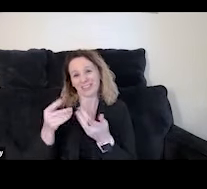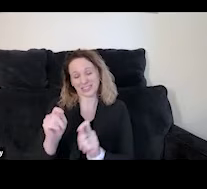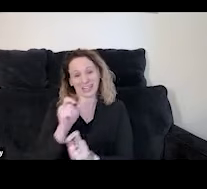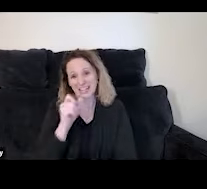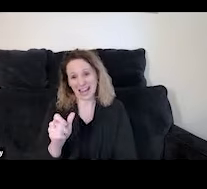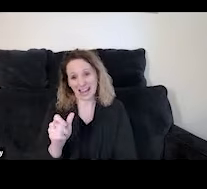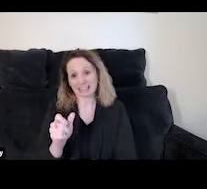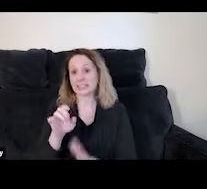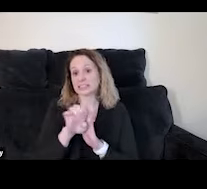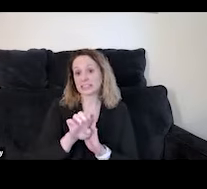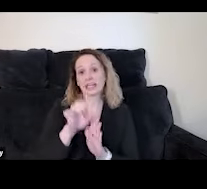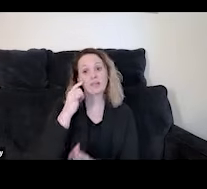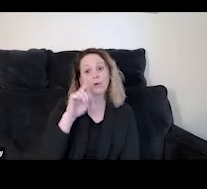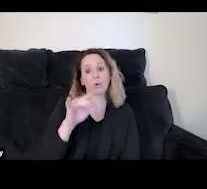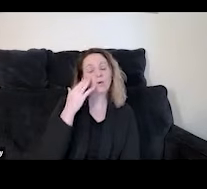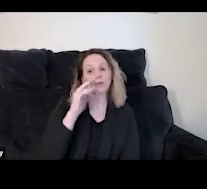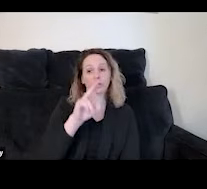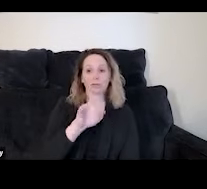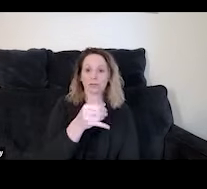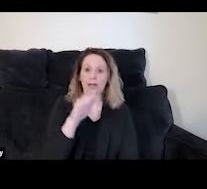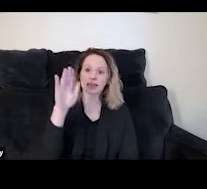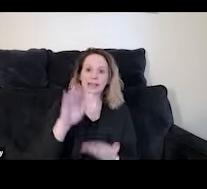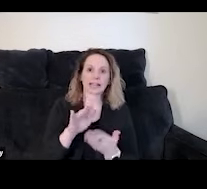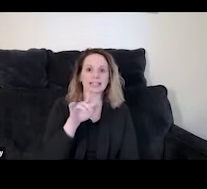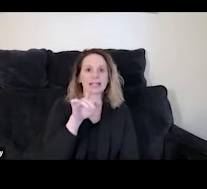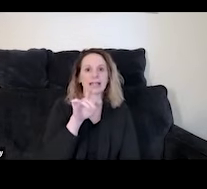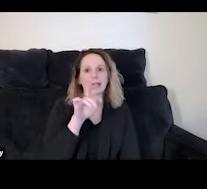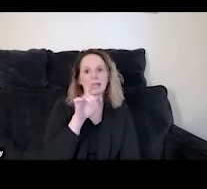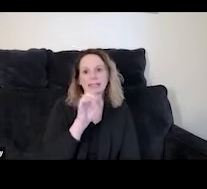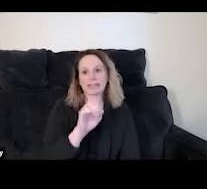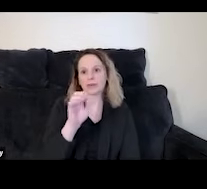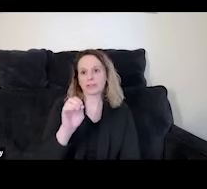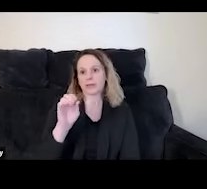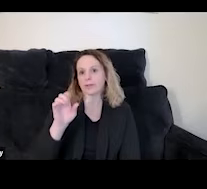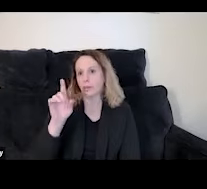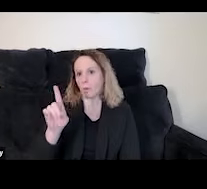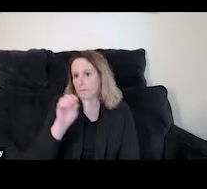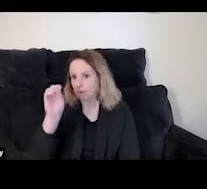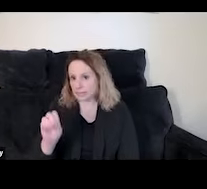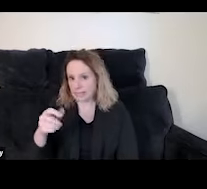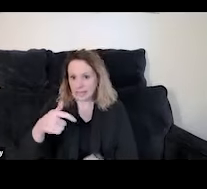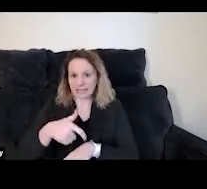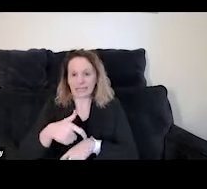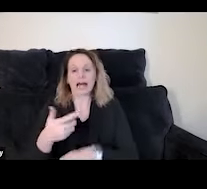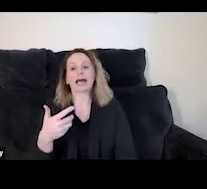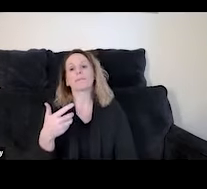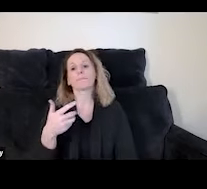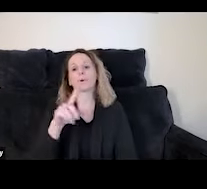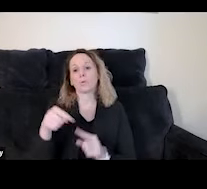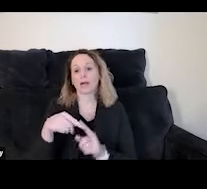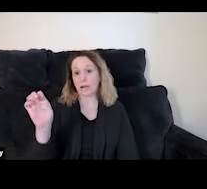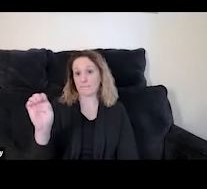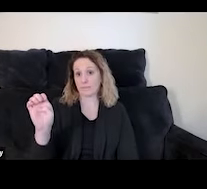As an example, in New Jersey, it's less than 0.0001% of the time that any kind of